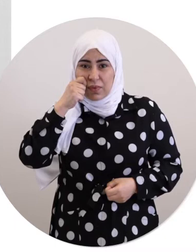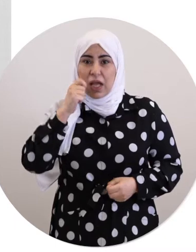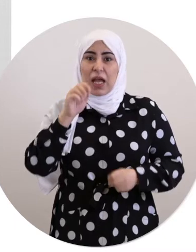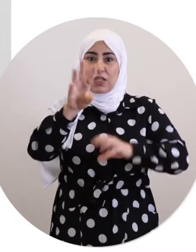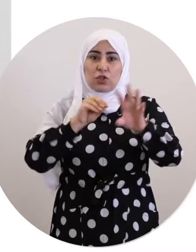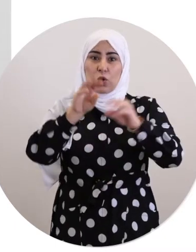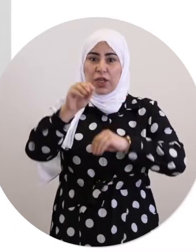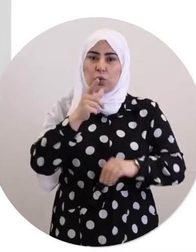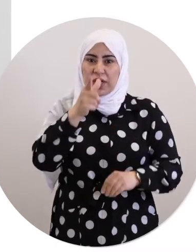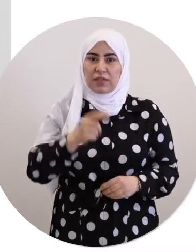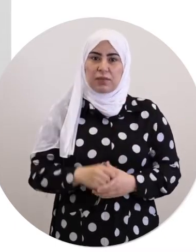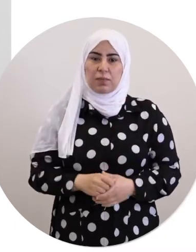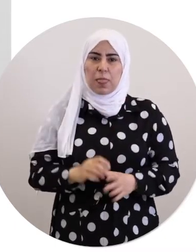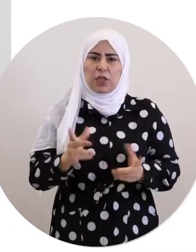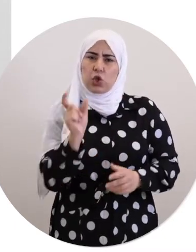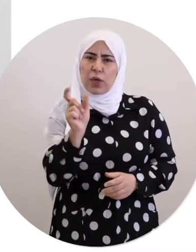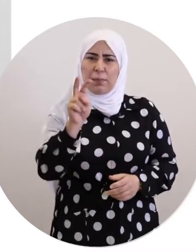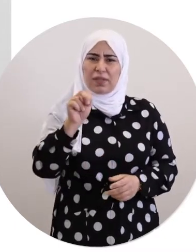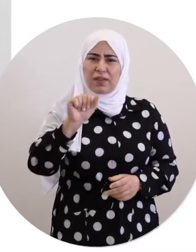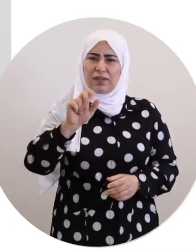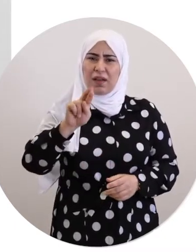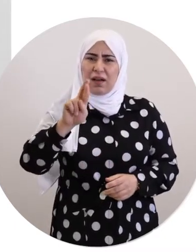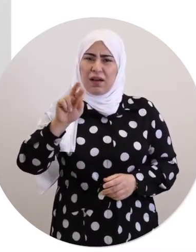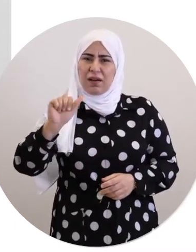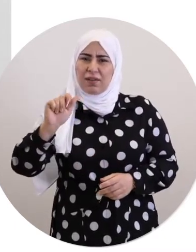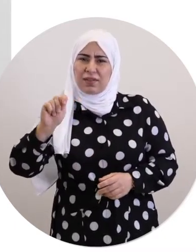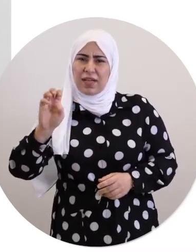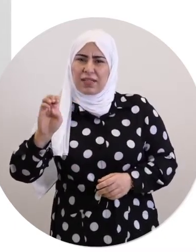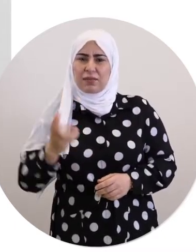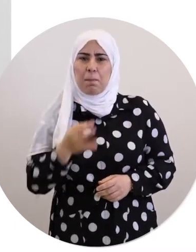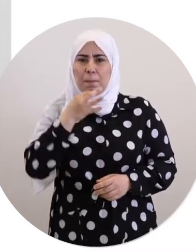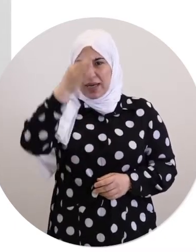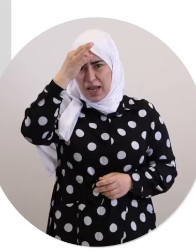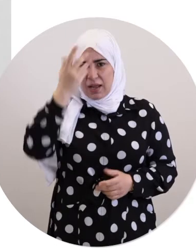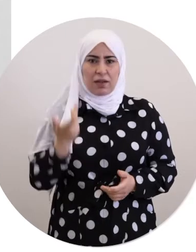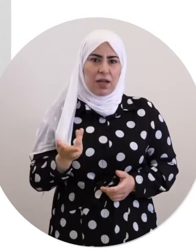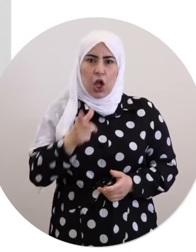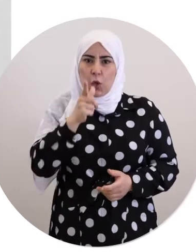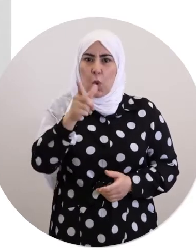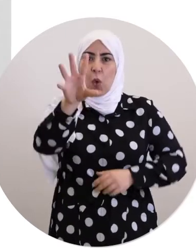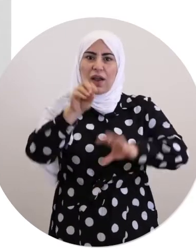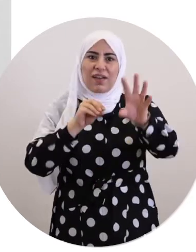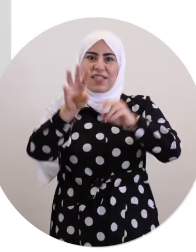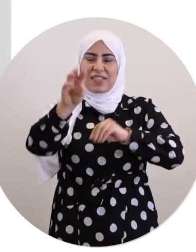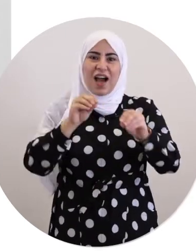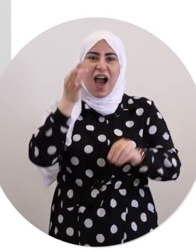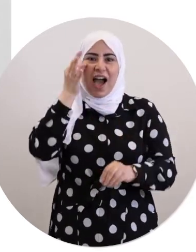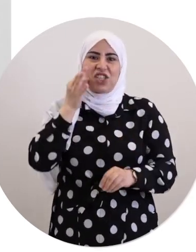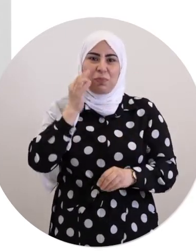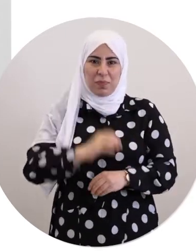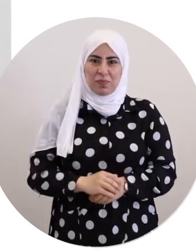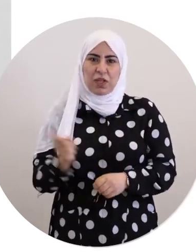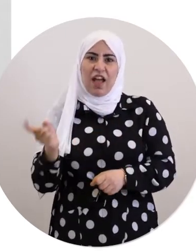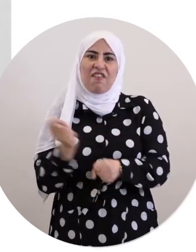of something. You know, when you watch a movie and there is a narrator telling you the story in a spoken account, this is narrate. Narrate is the verb and